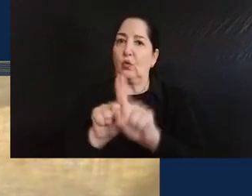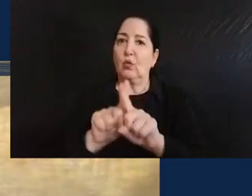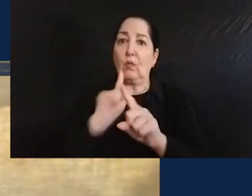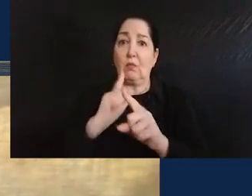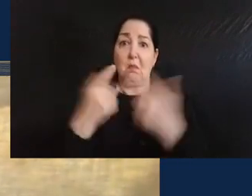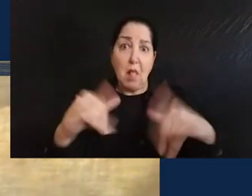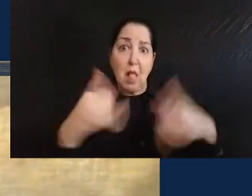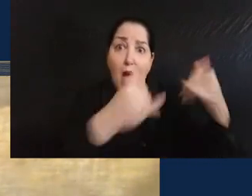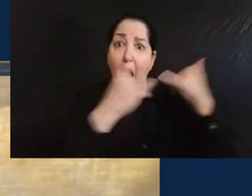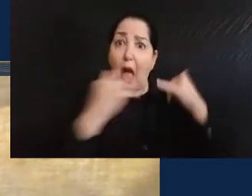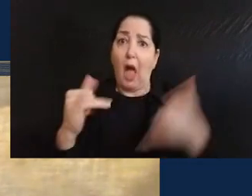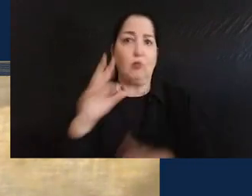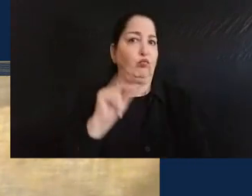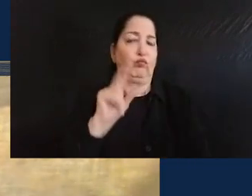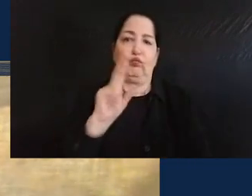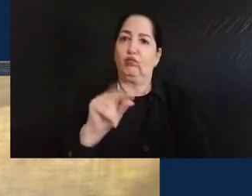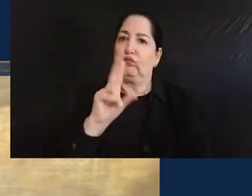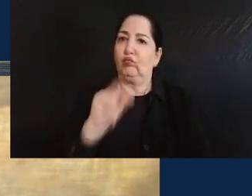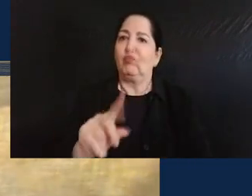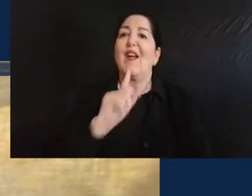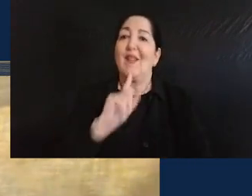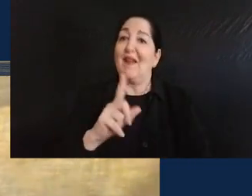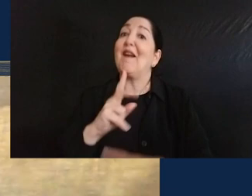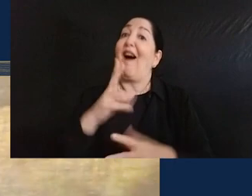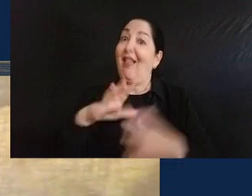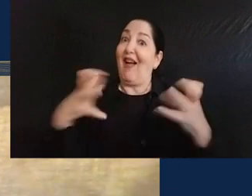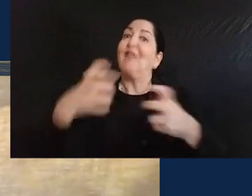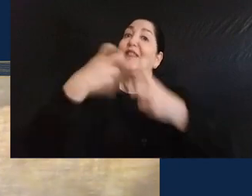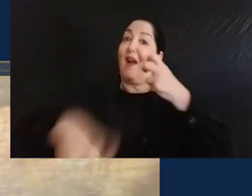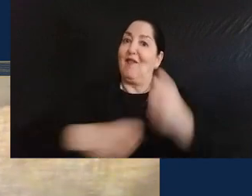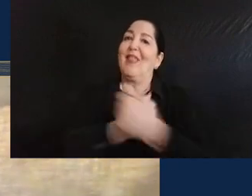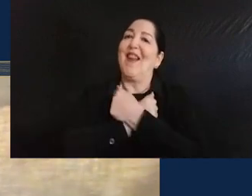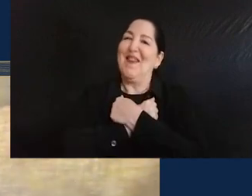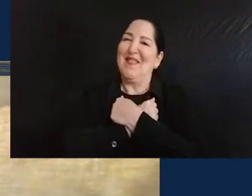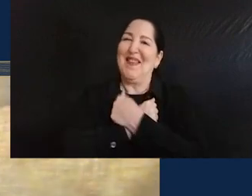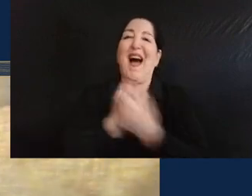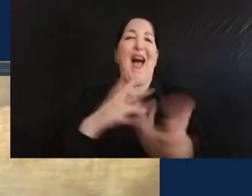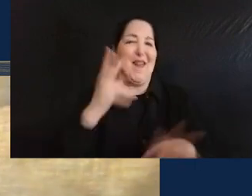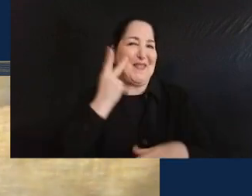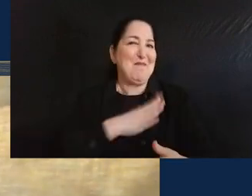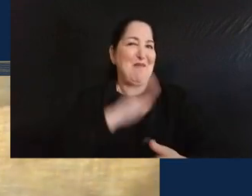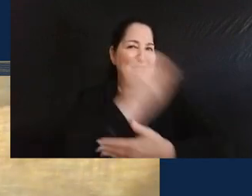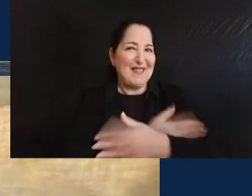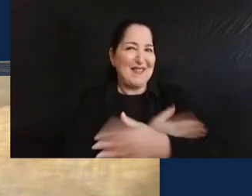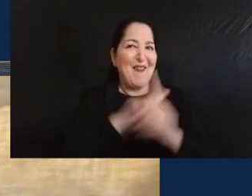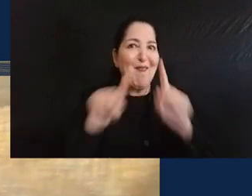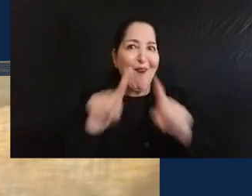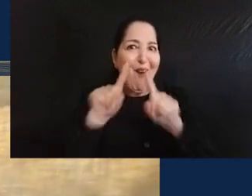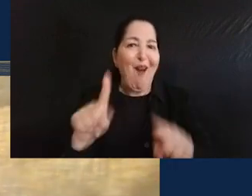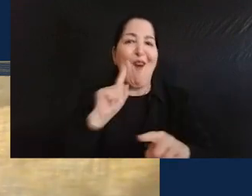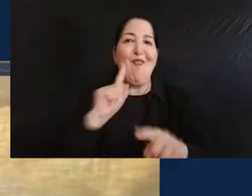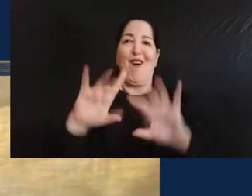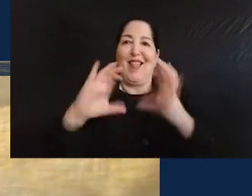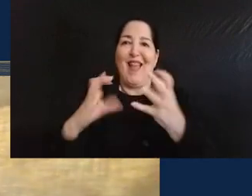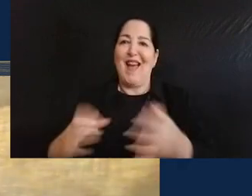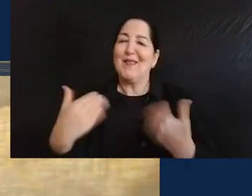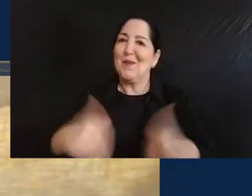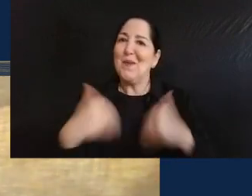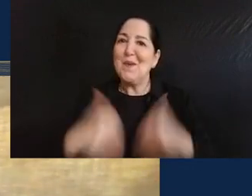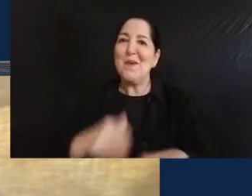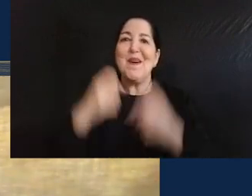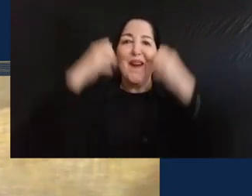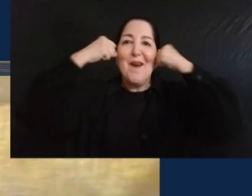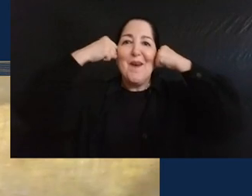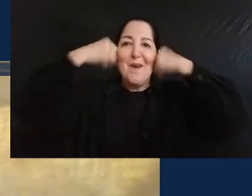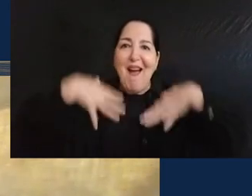academic support. They're no joke. There's a lot of tough love there. I know. I've seen what Reese has to go, and he takes his